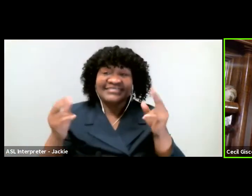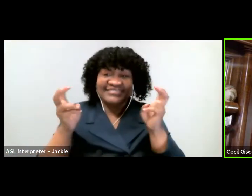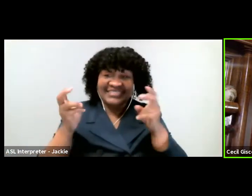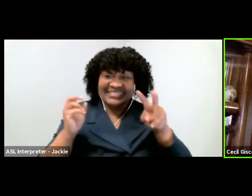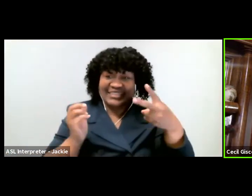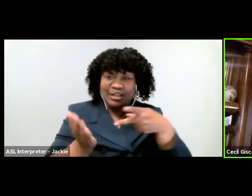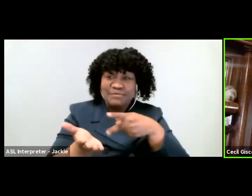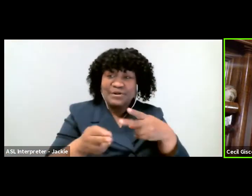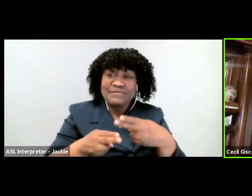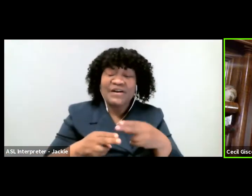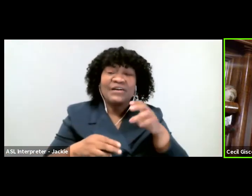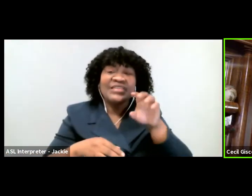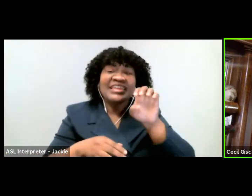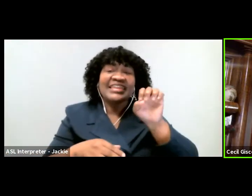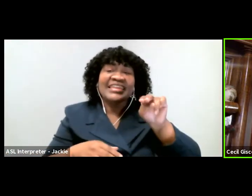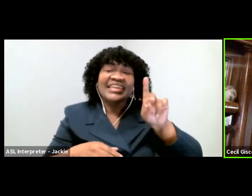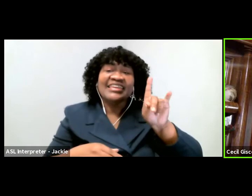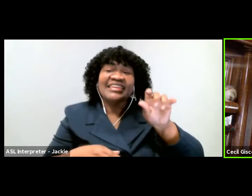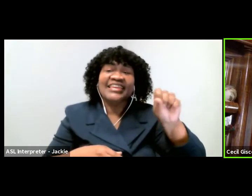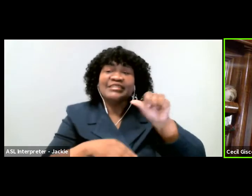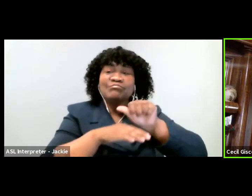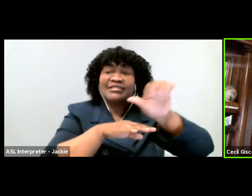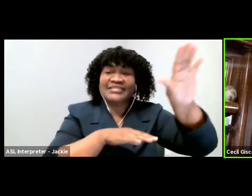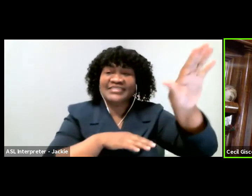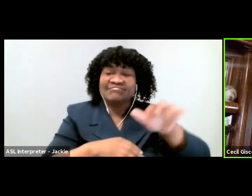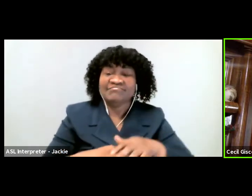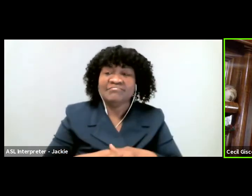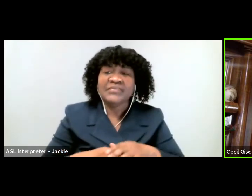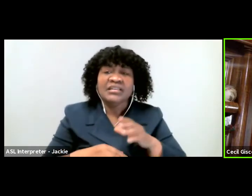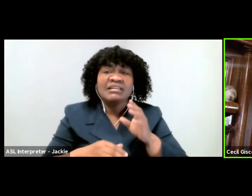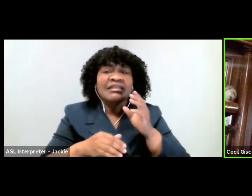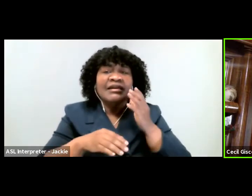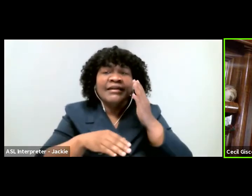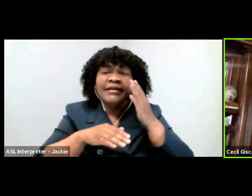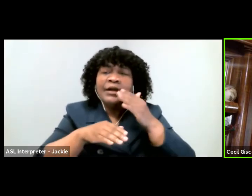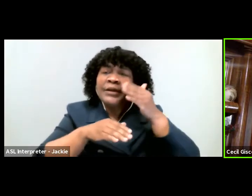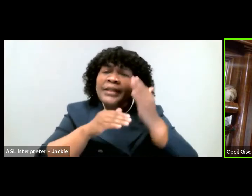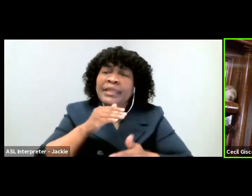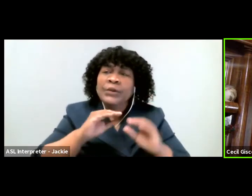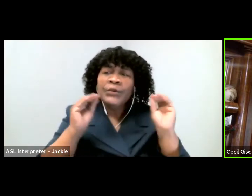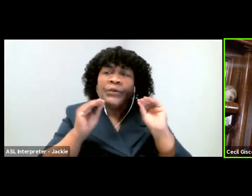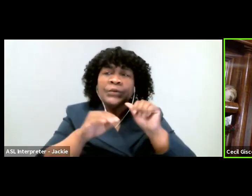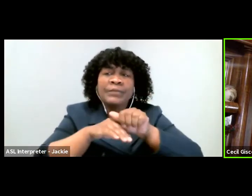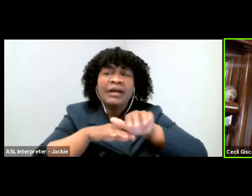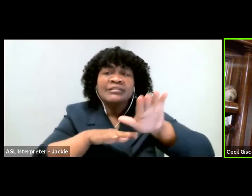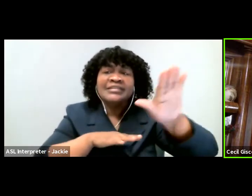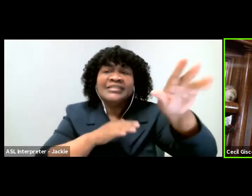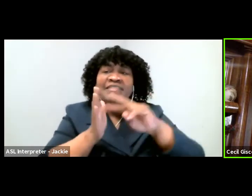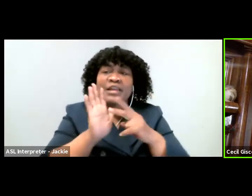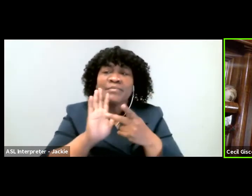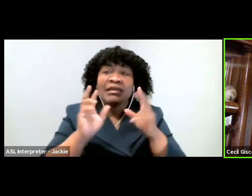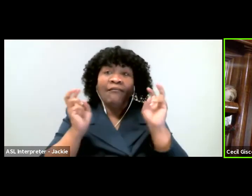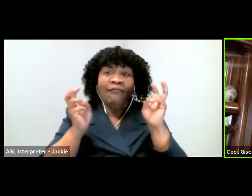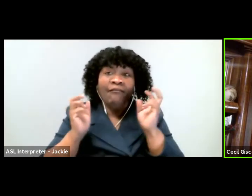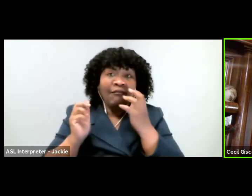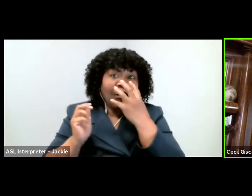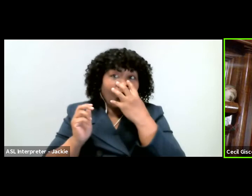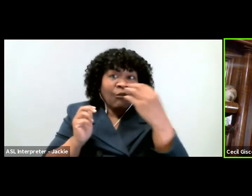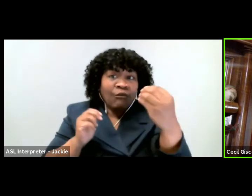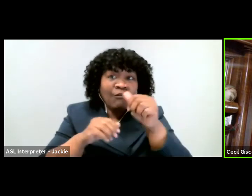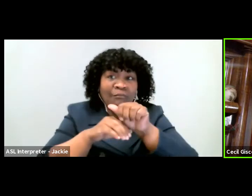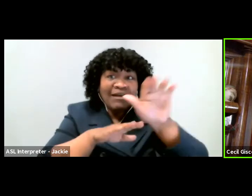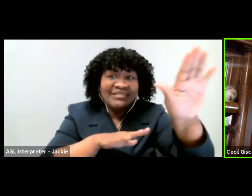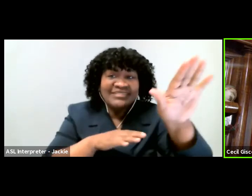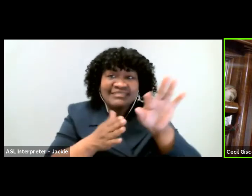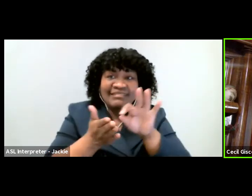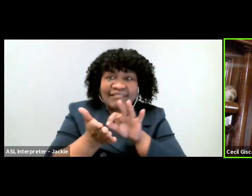Second poem is called The Endless Mountains. The endless mountains could as well be the werewolf mountains. Count